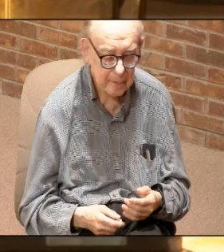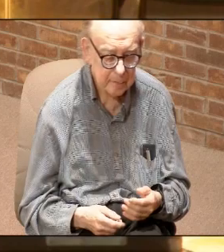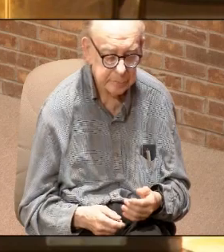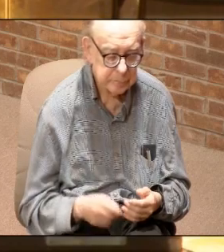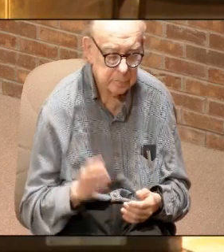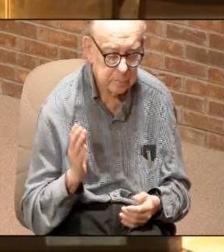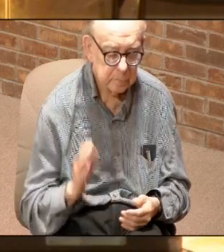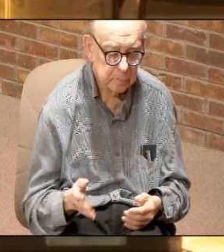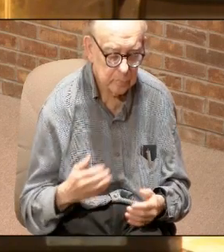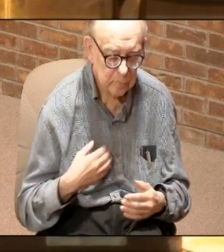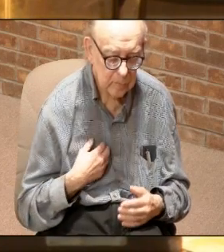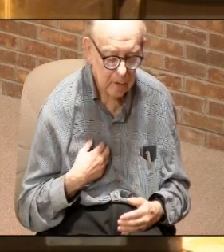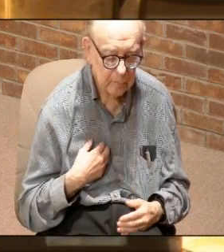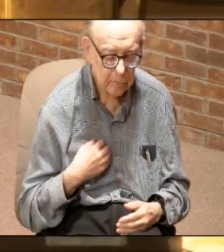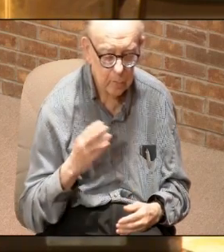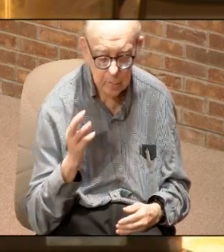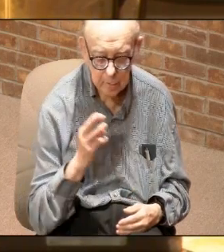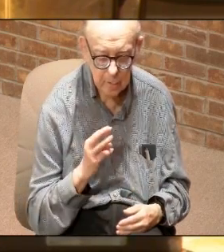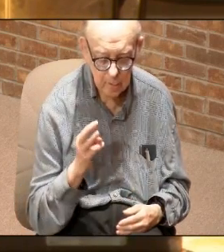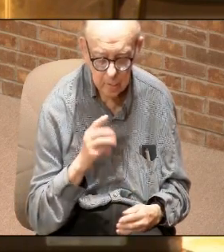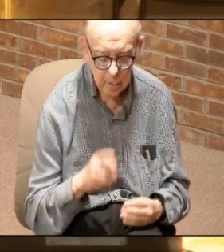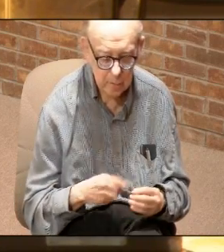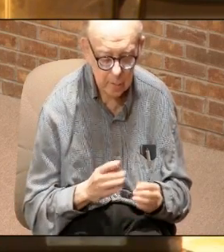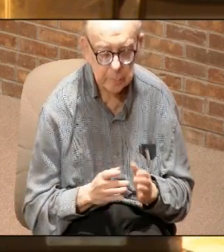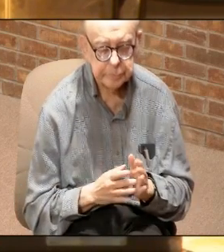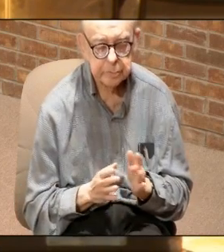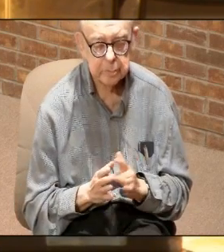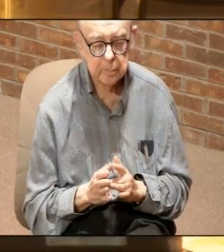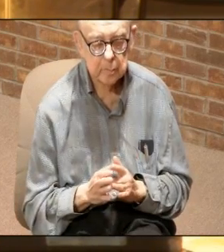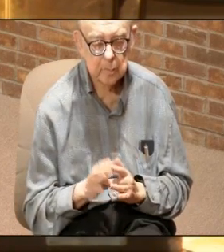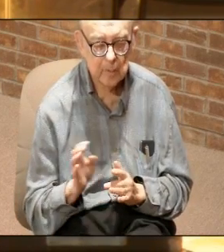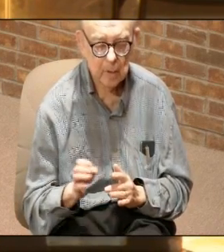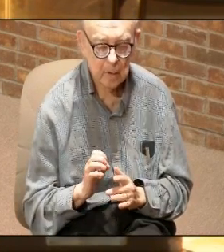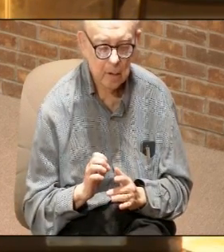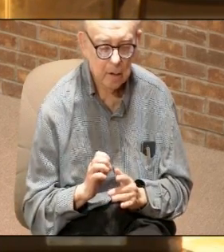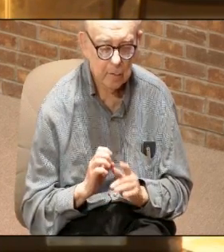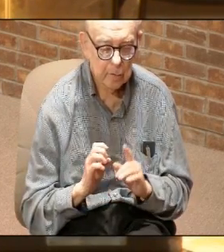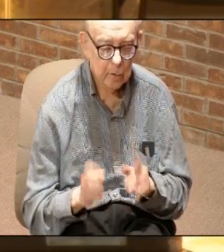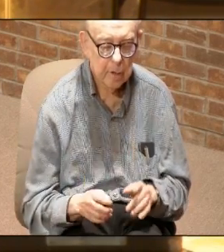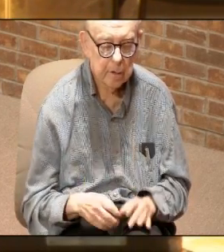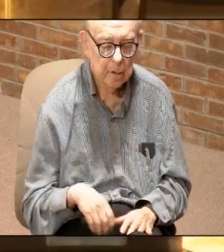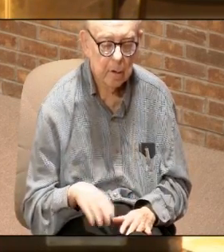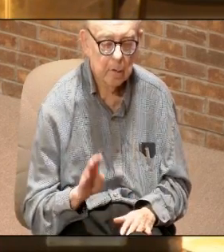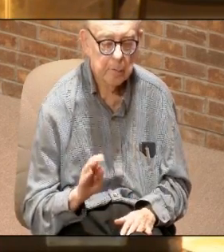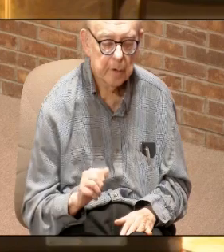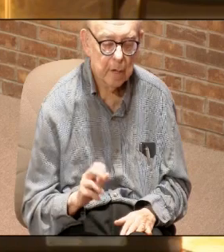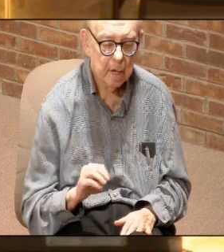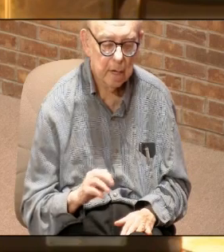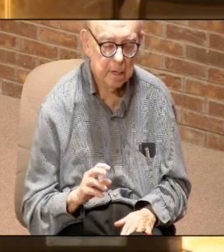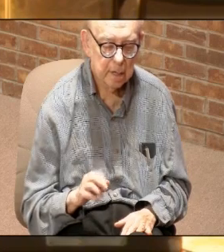You will never have to worry about Jesus ever going bankrupt